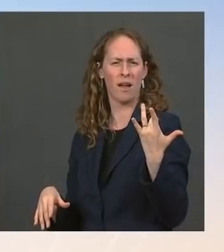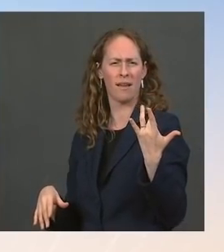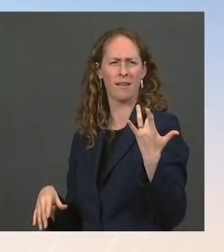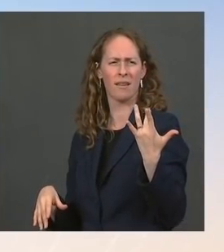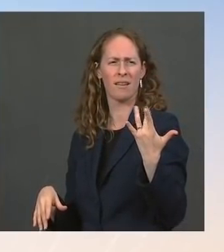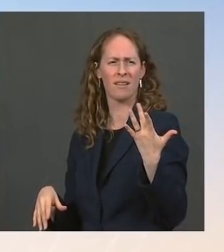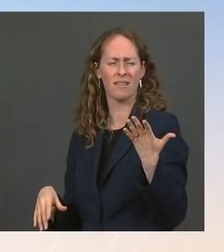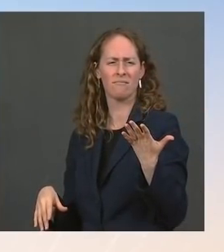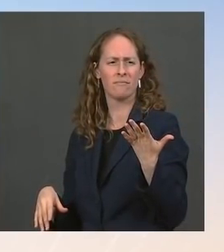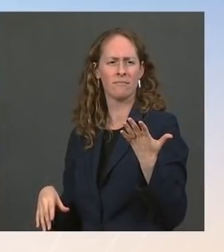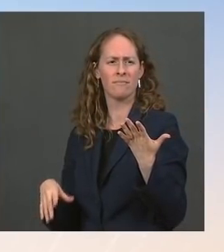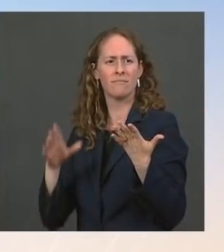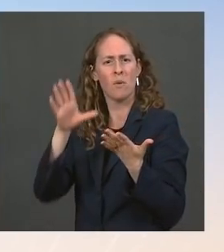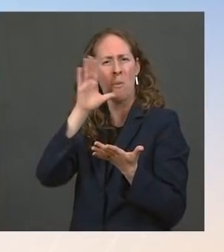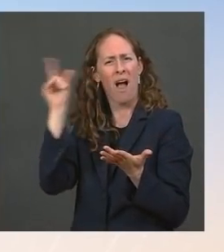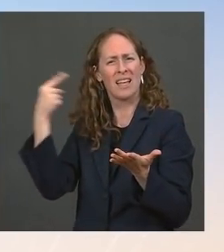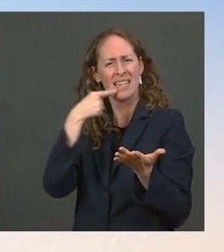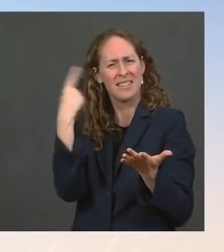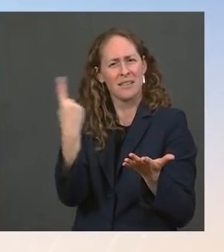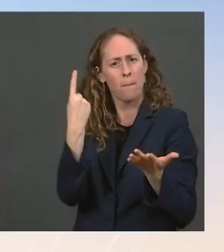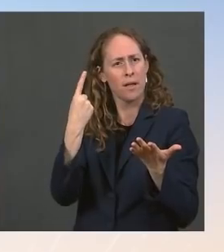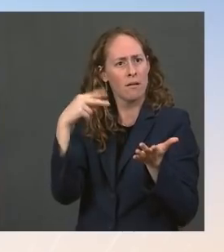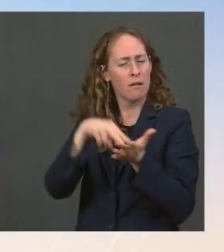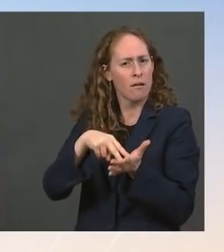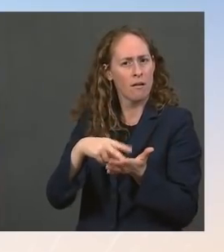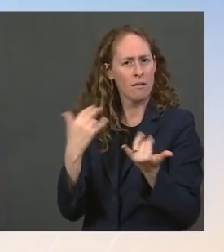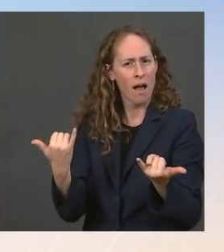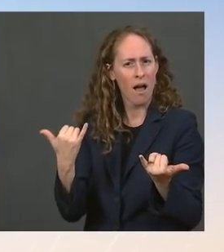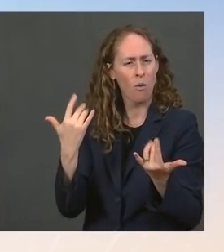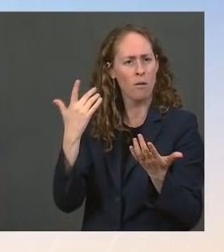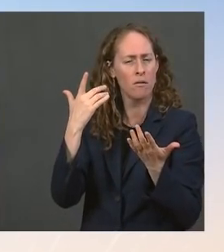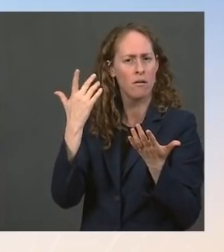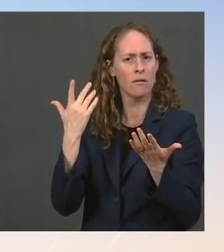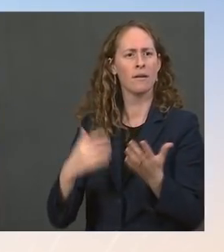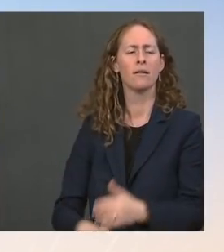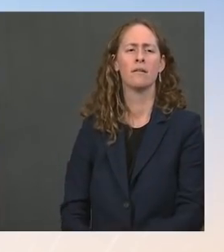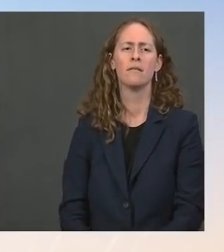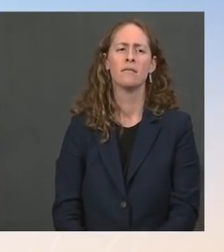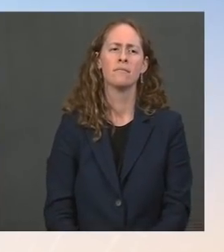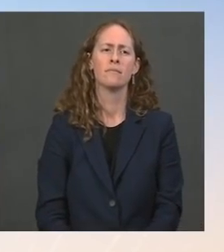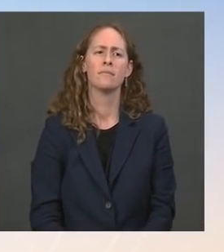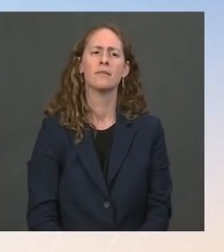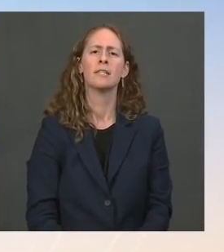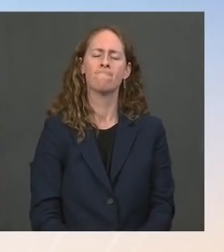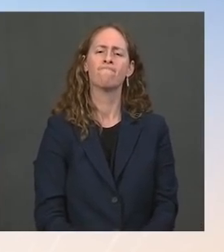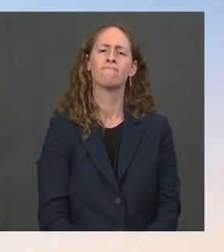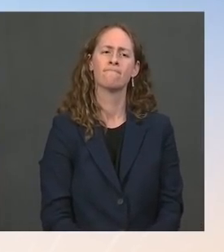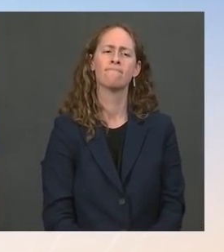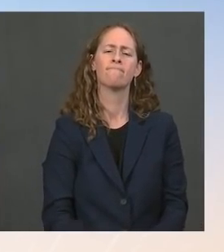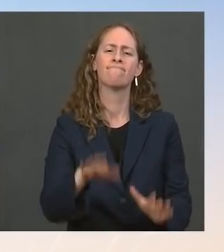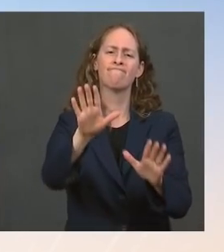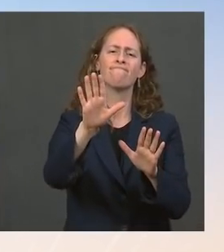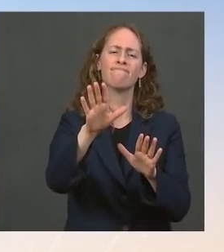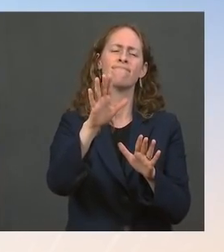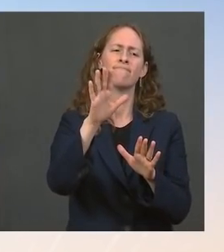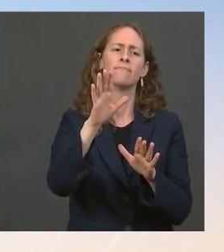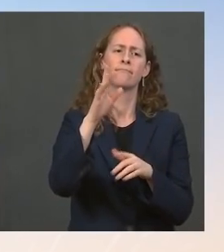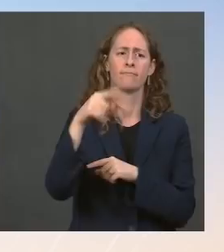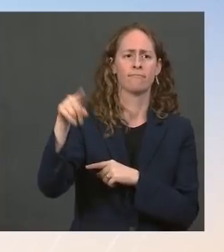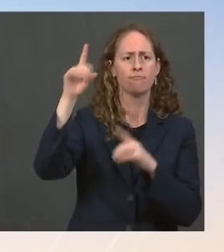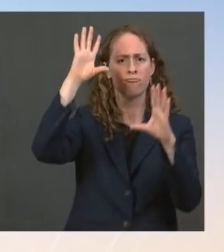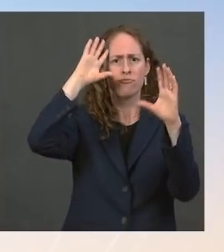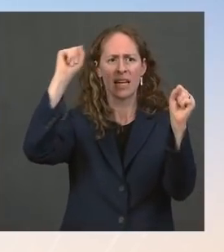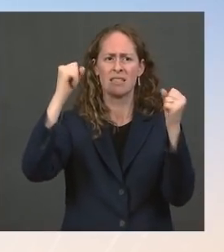at the bully pulpit himself talking about these images? Yamiche, I think people should take away that his actions make clear how horrible